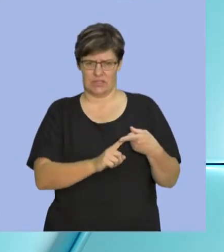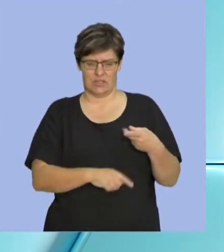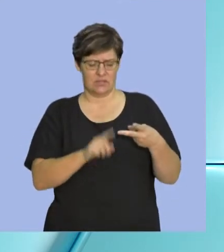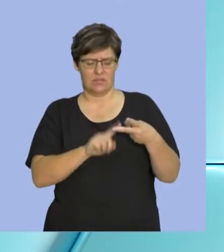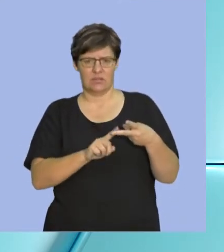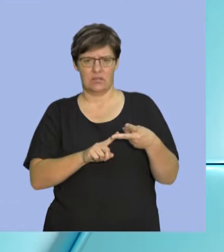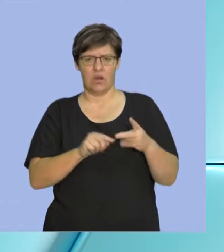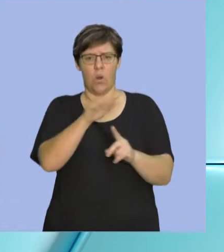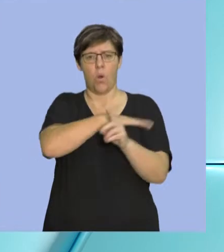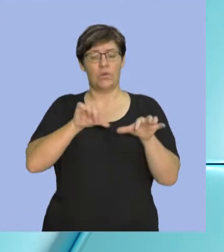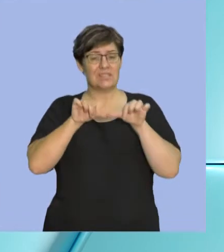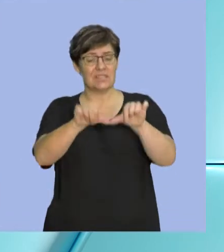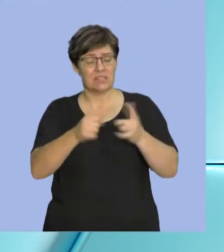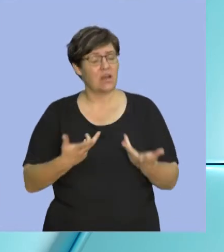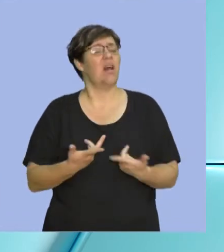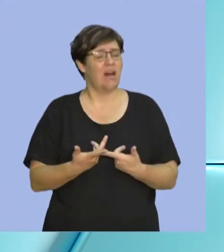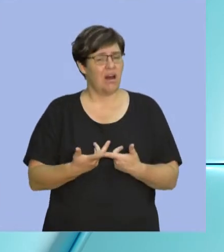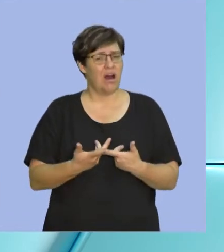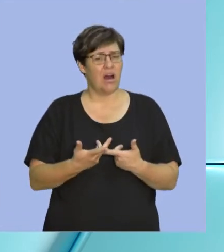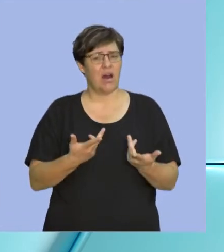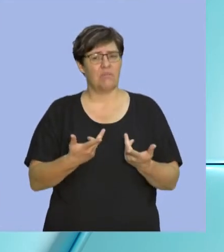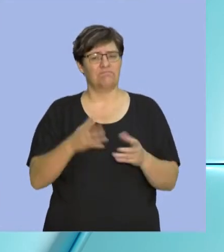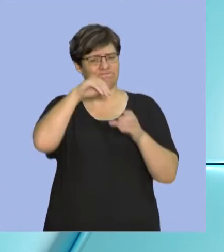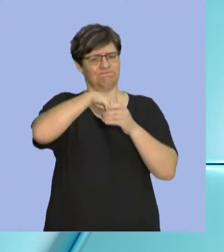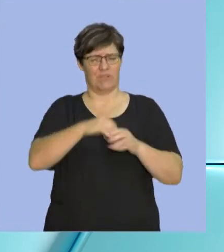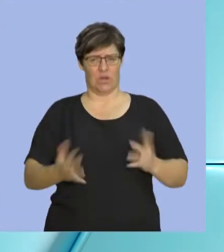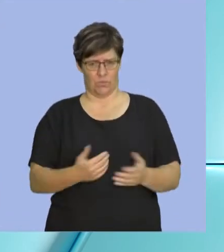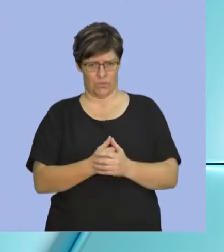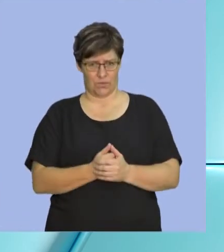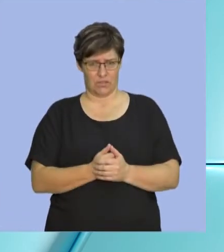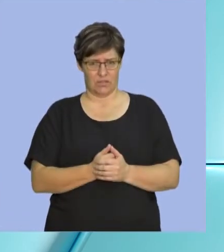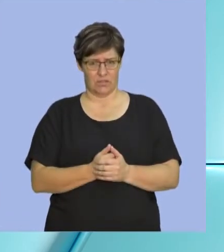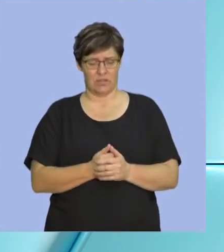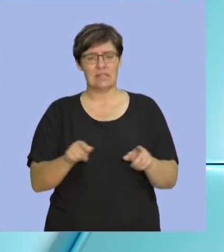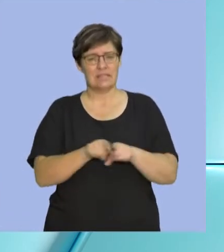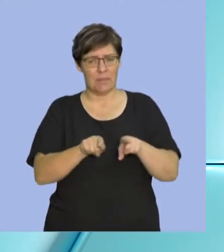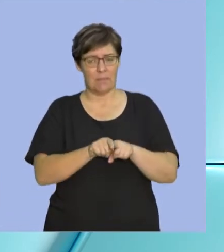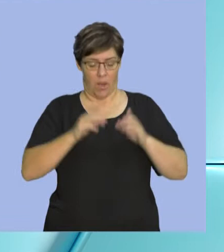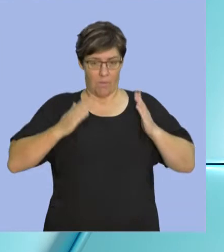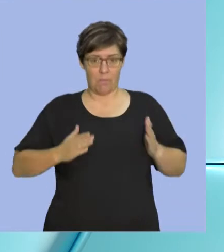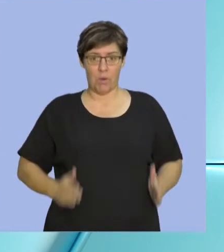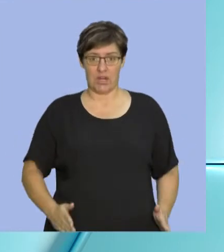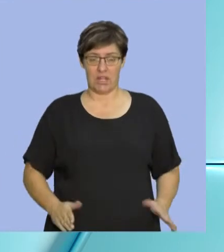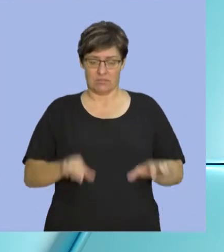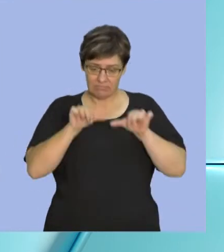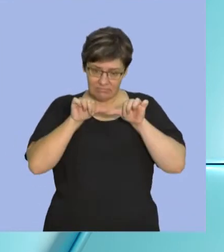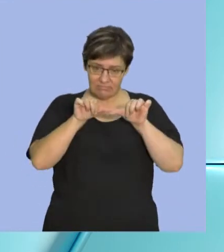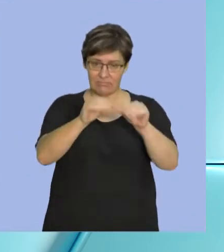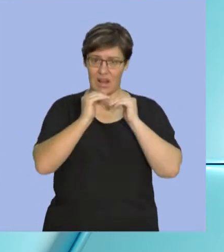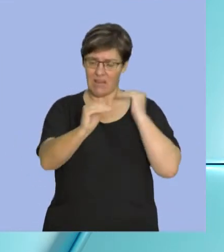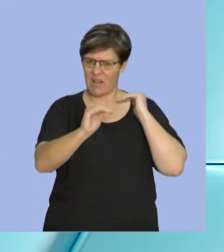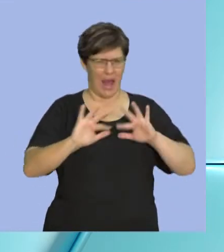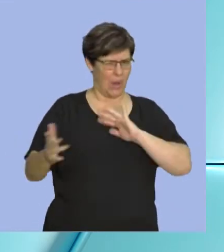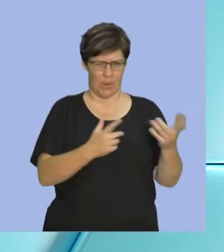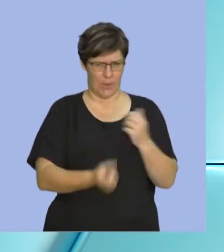of homeostasis, and we're going to try and unpack what happens in the body to keep the body temperature at a constant level. So